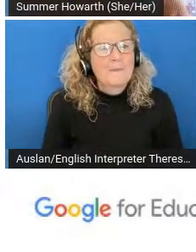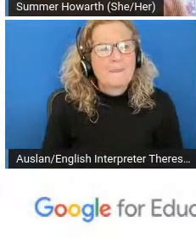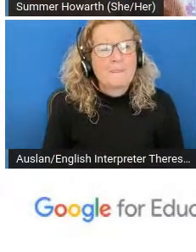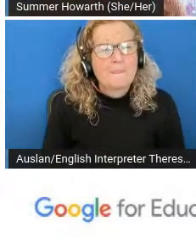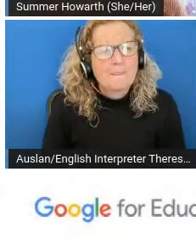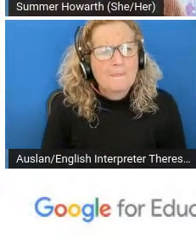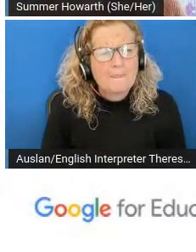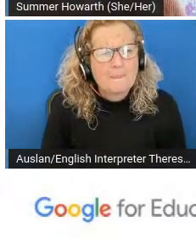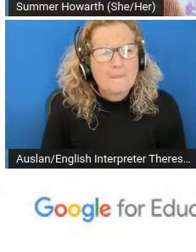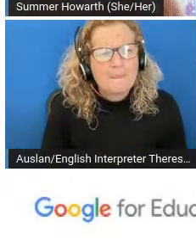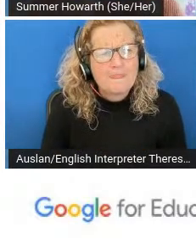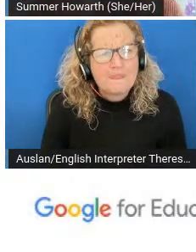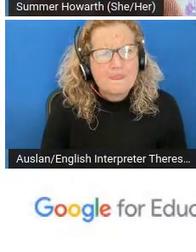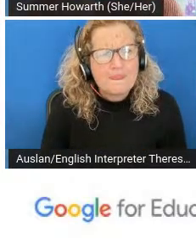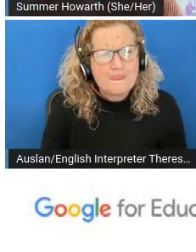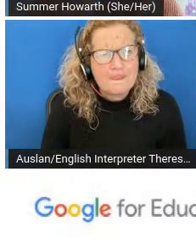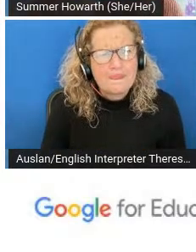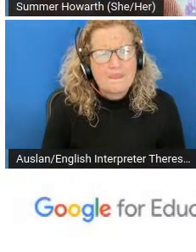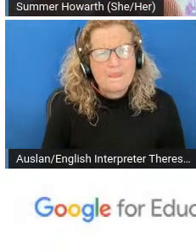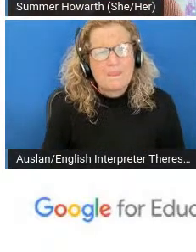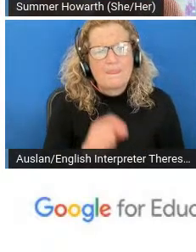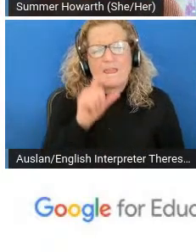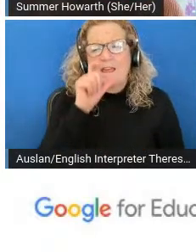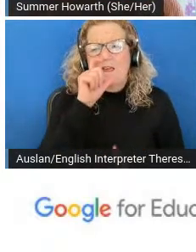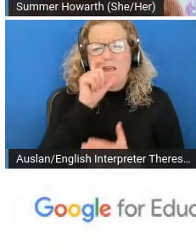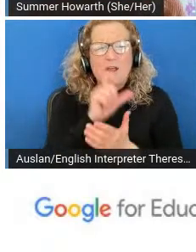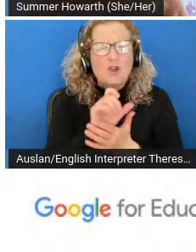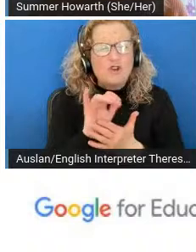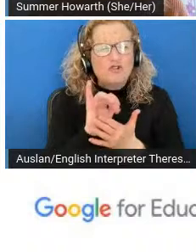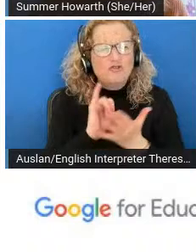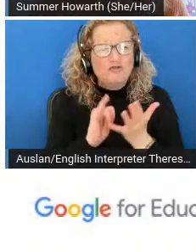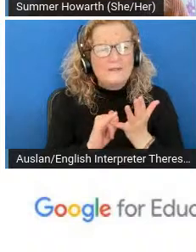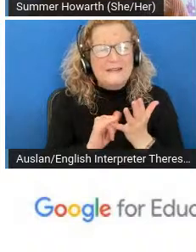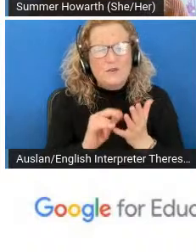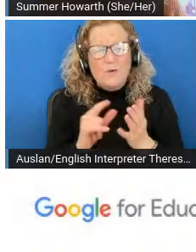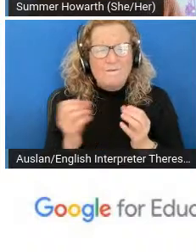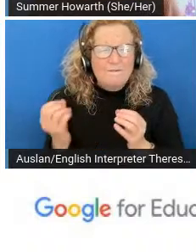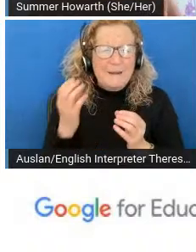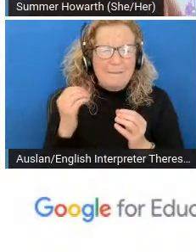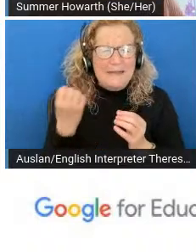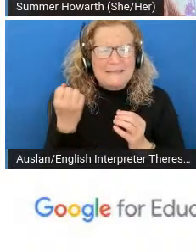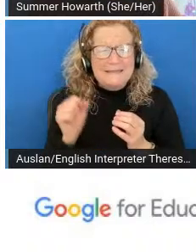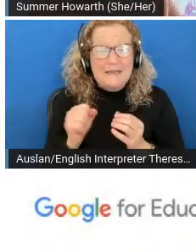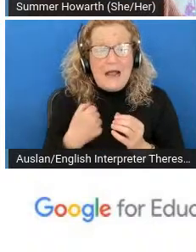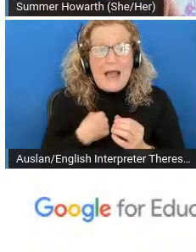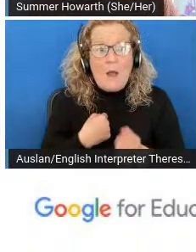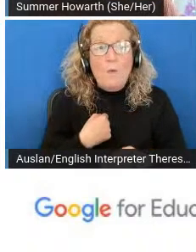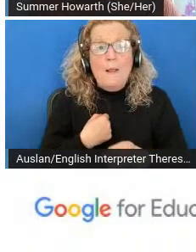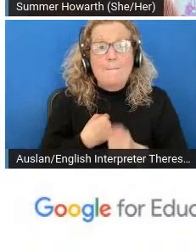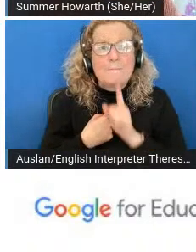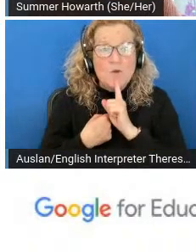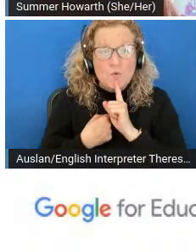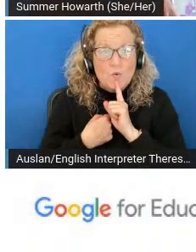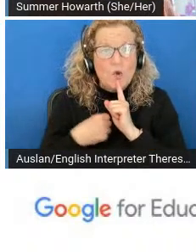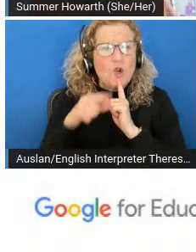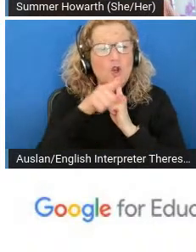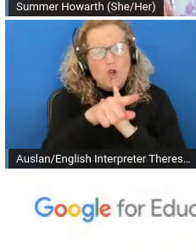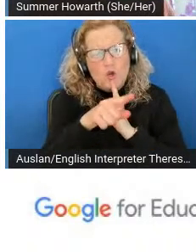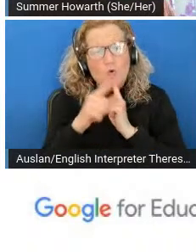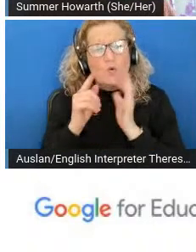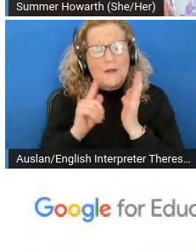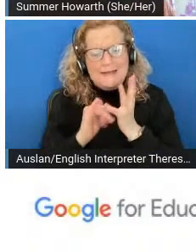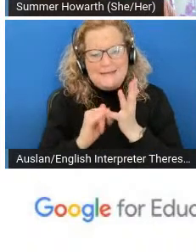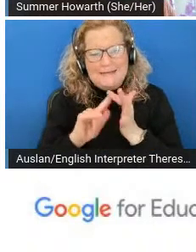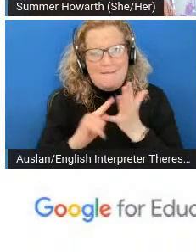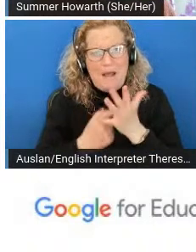bit of feedback when you're unmuted and I'm talking. So I'm going to mute and let you take this next bit all about the learning design principles. This is